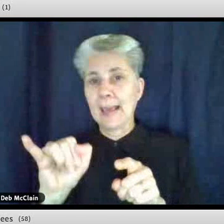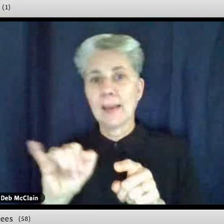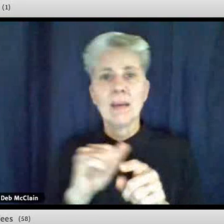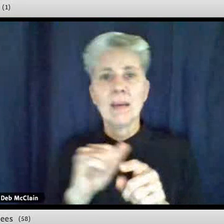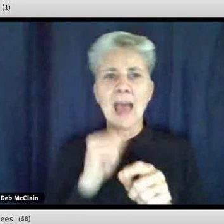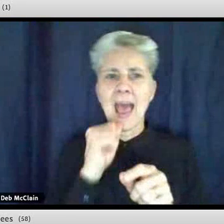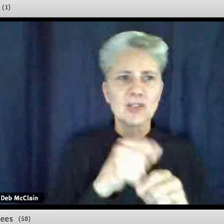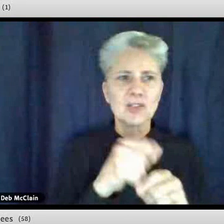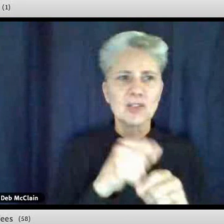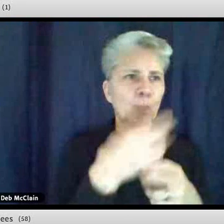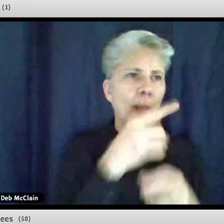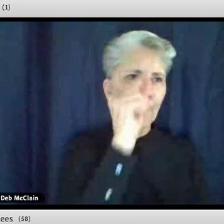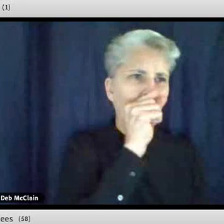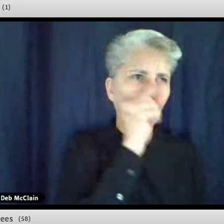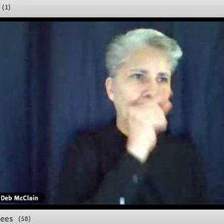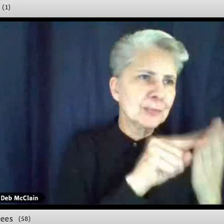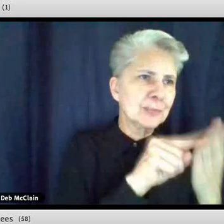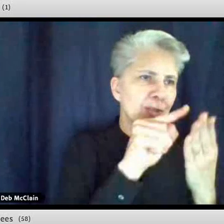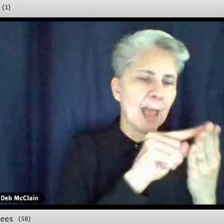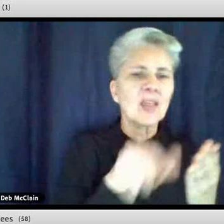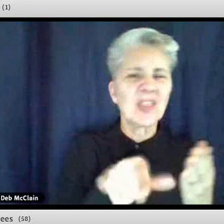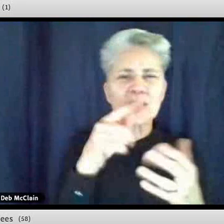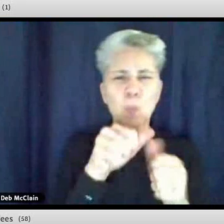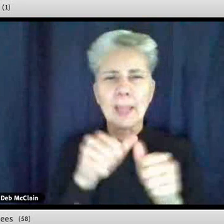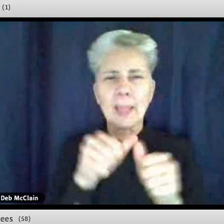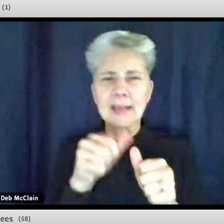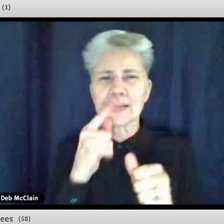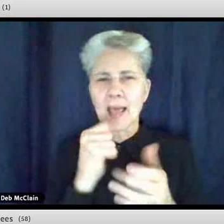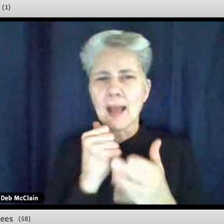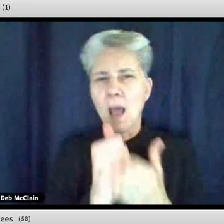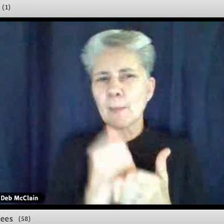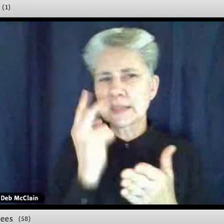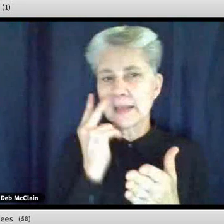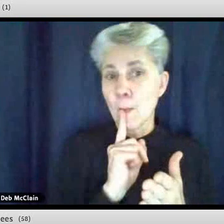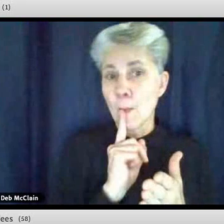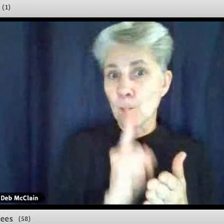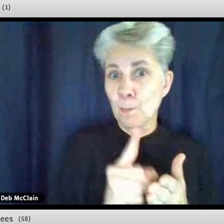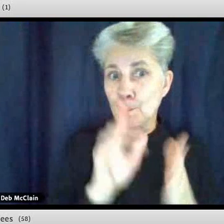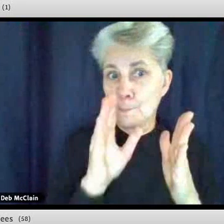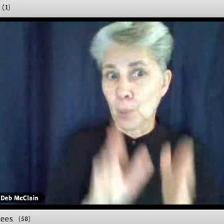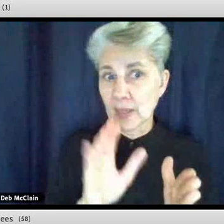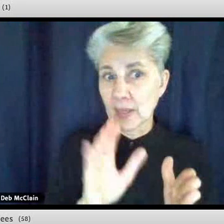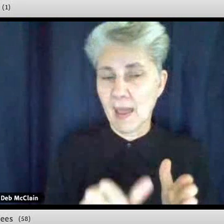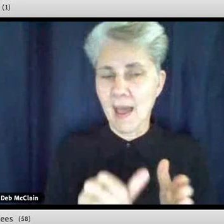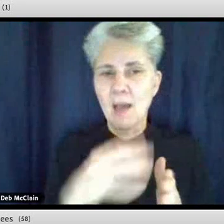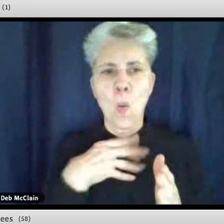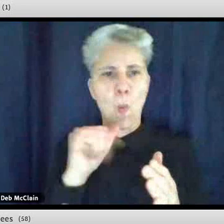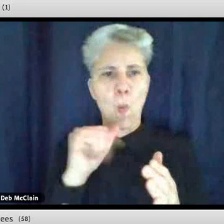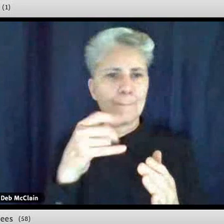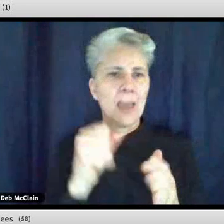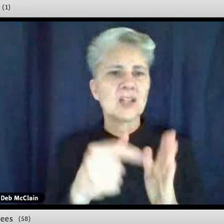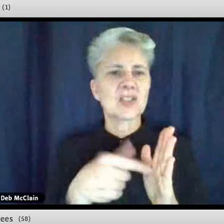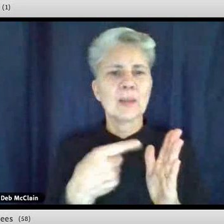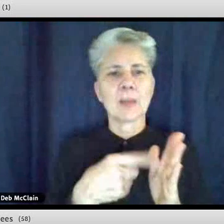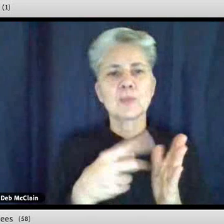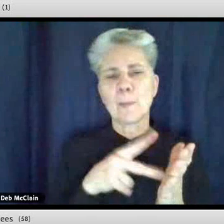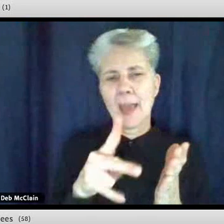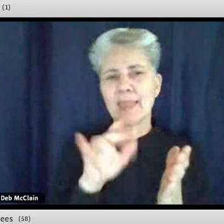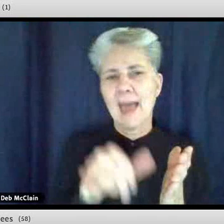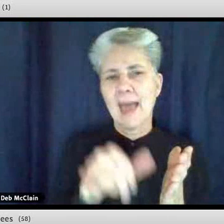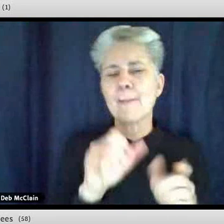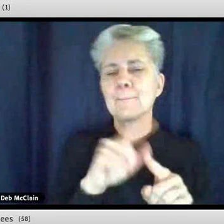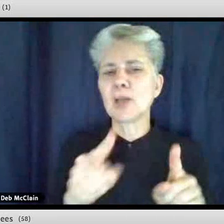You can also, this is WebMe. And again, outside of Googling somebody, these are some sites that I thought were kind of interesting and helpful to see if